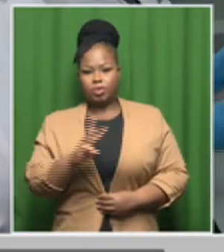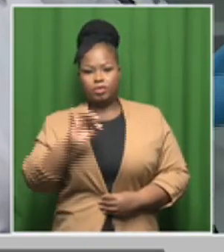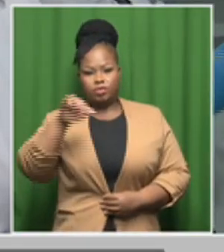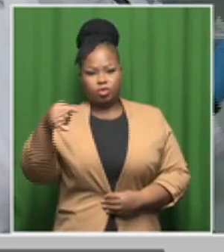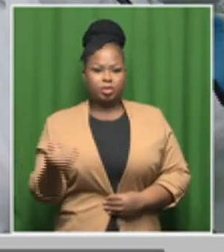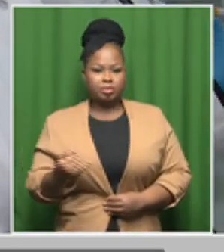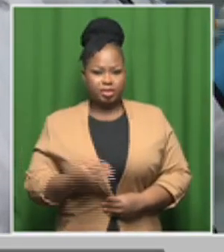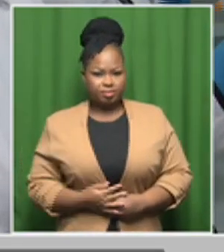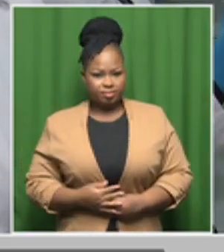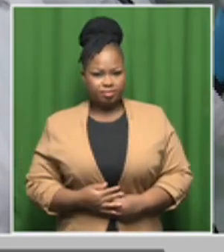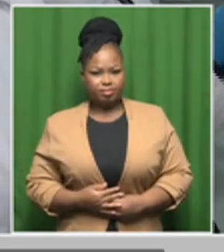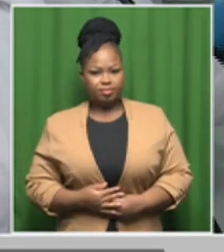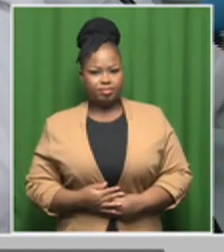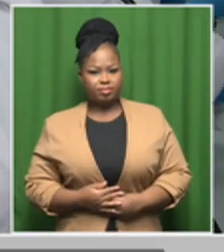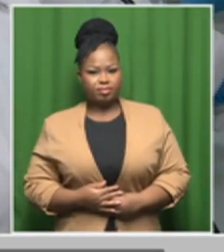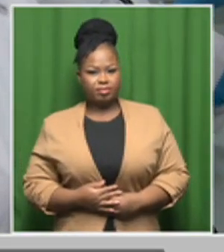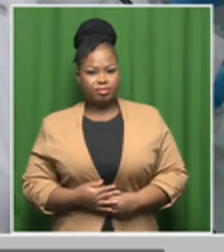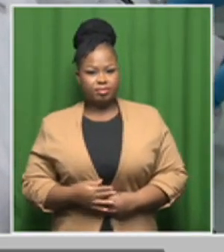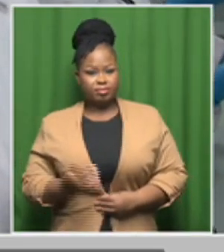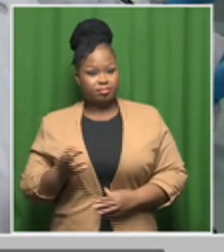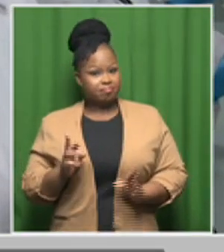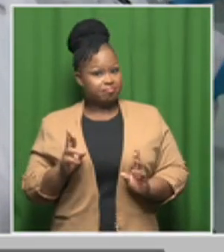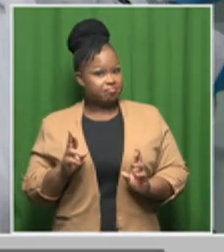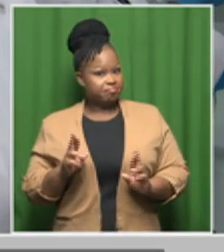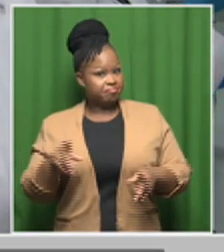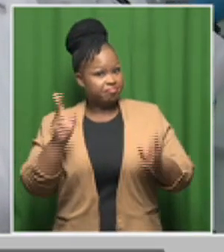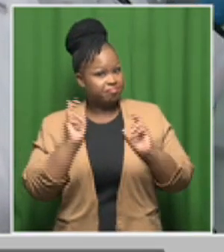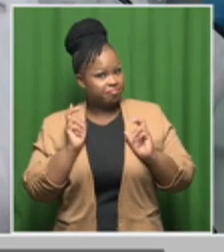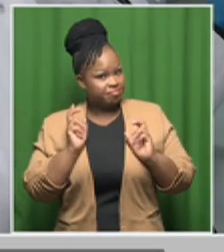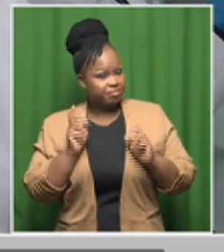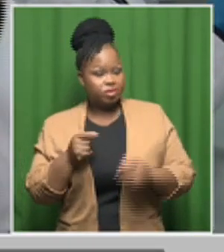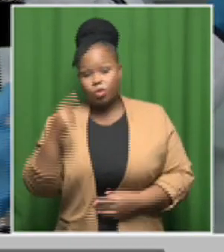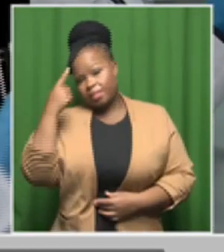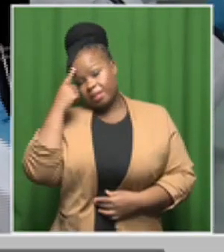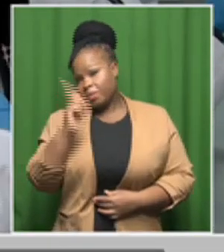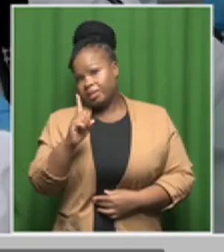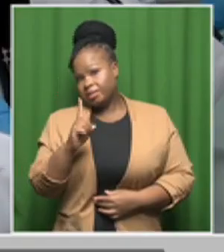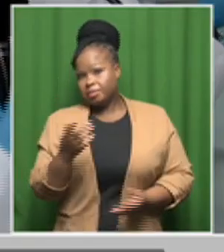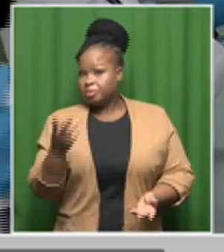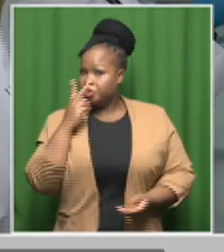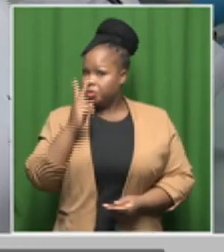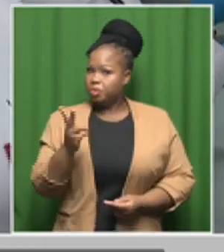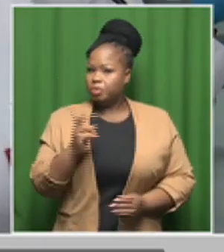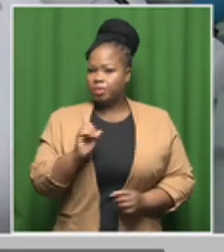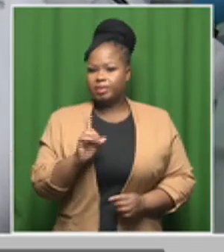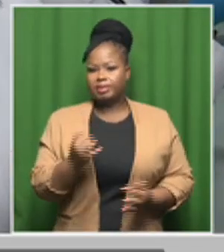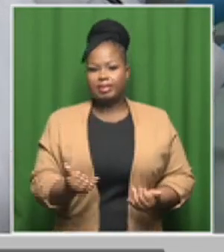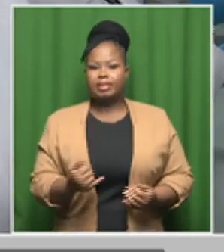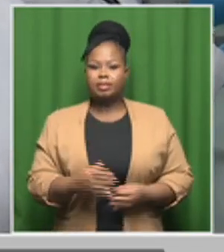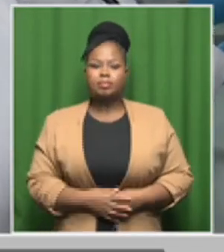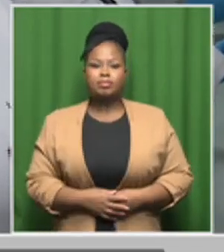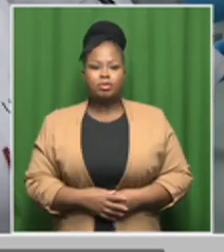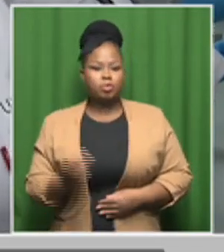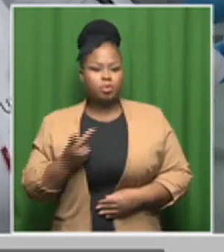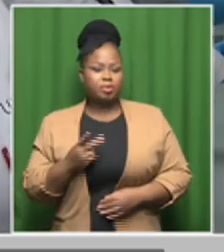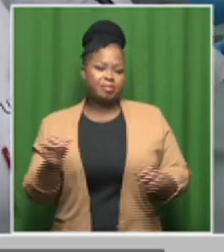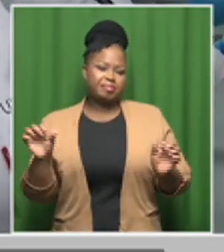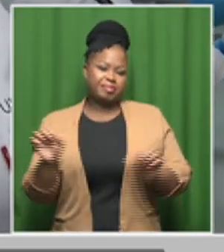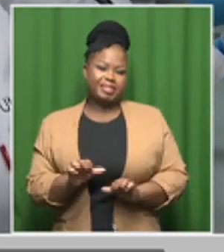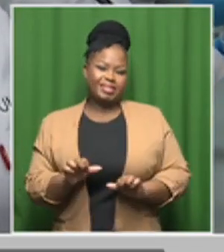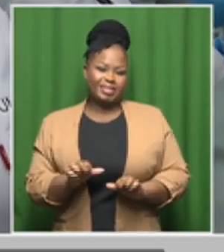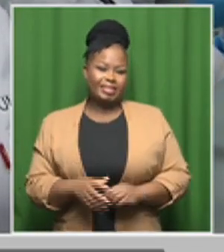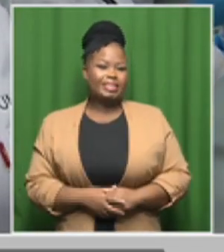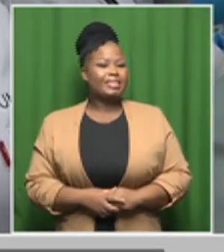Johannesburg. And with that, we hope to hear from you. Let us know what you thought of what you saw here. And of course, it's back to studio,